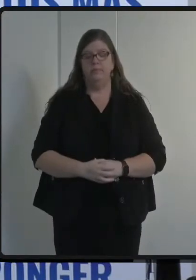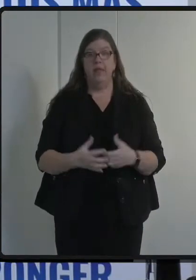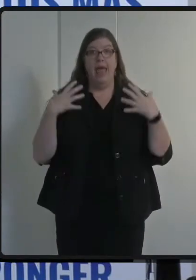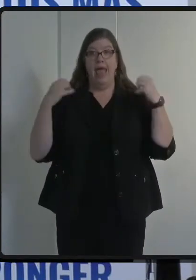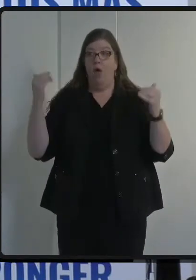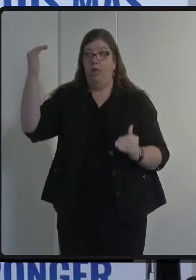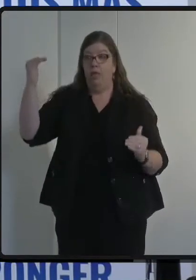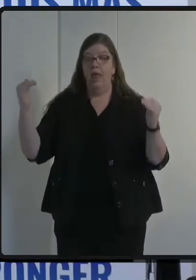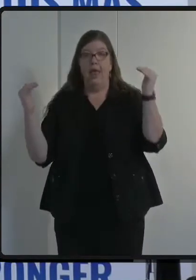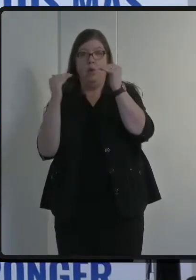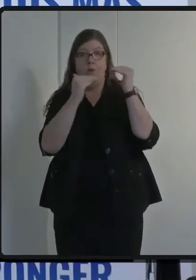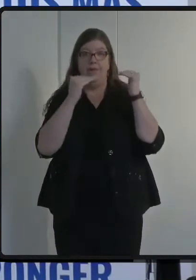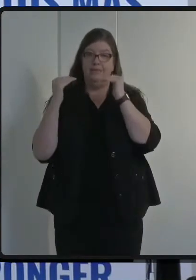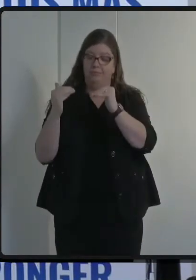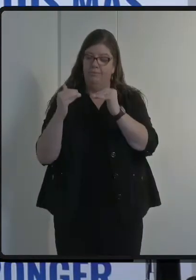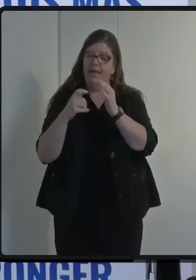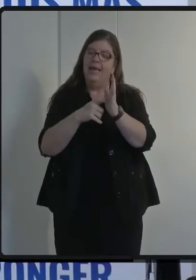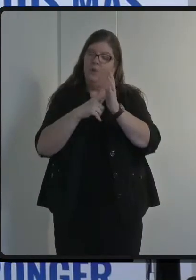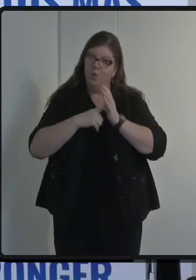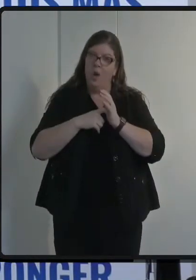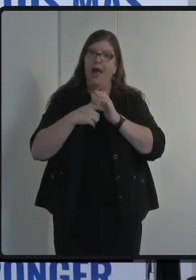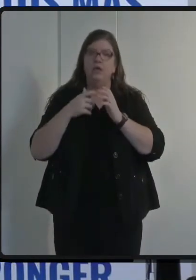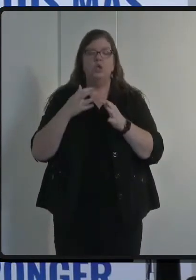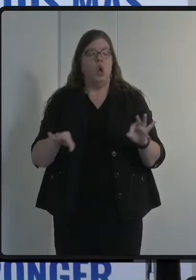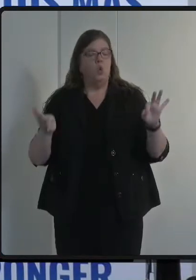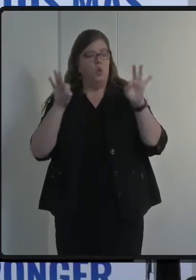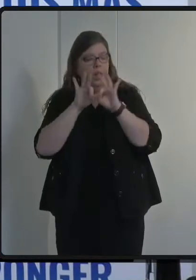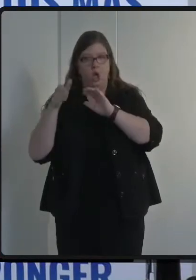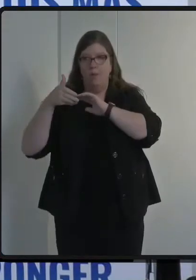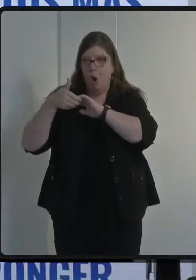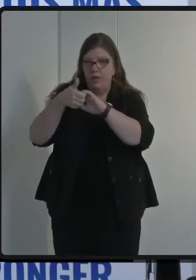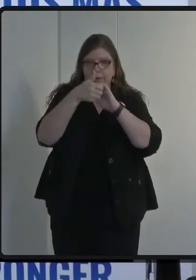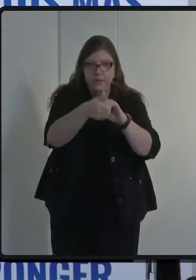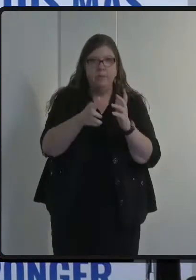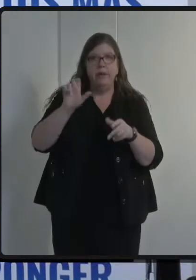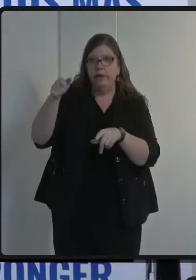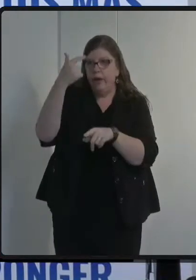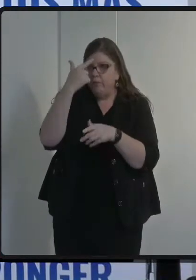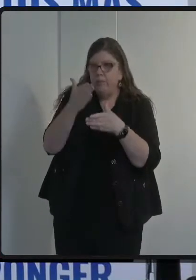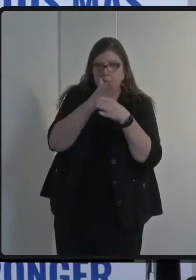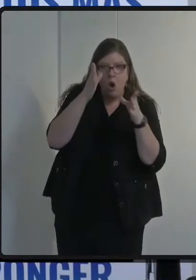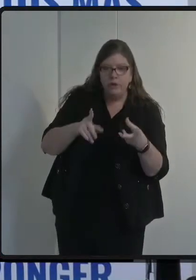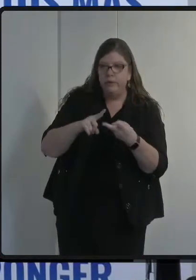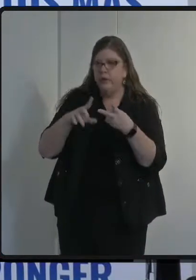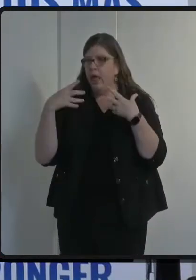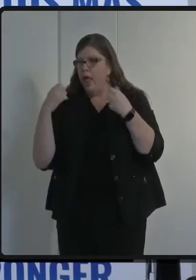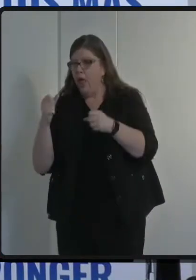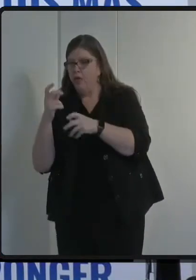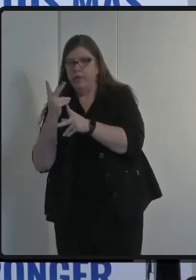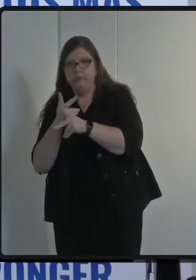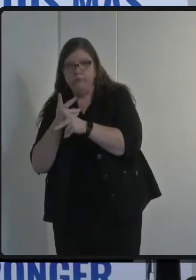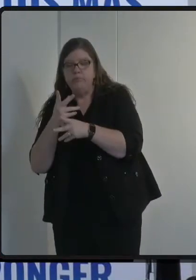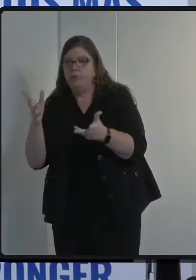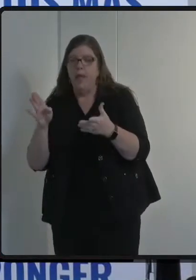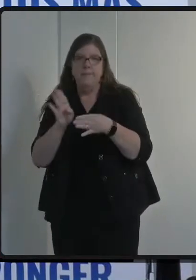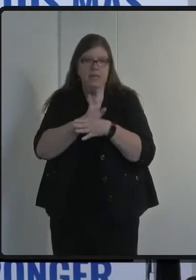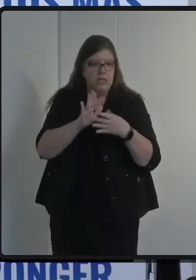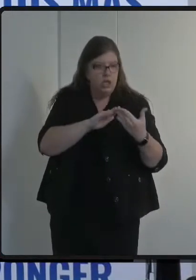critical partnerships. Local health departments, across government partners, healthcare providers, the business